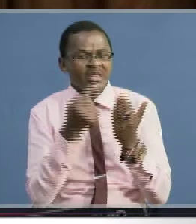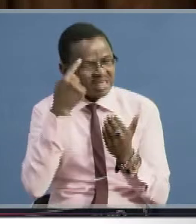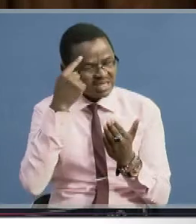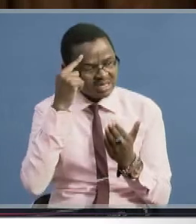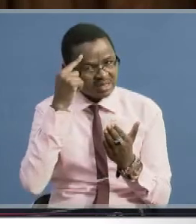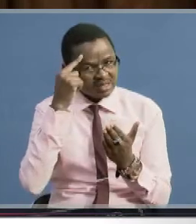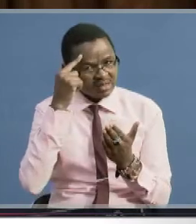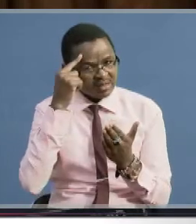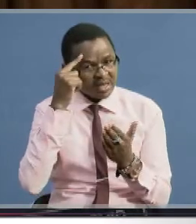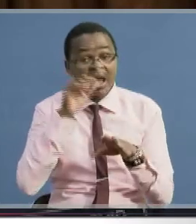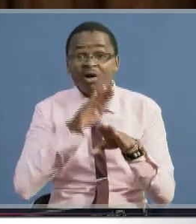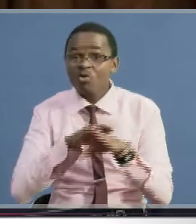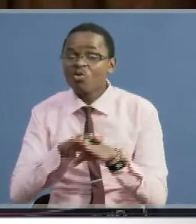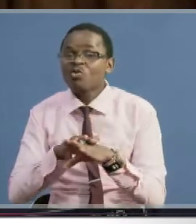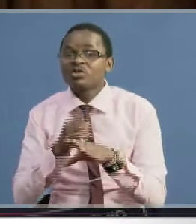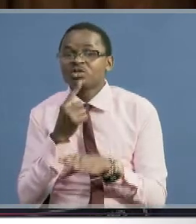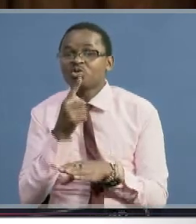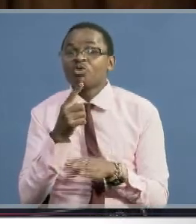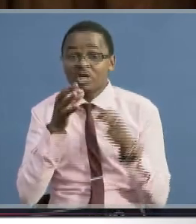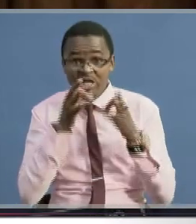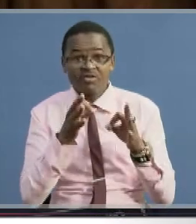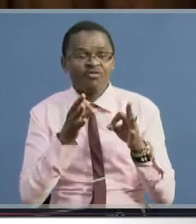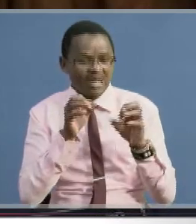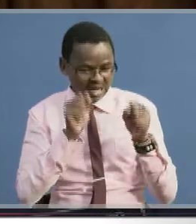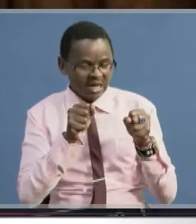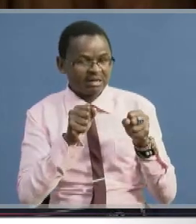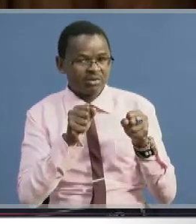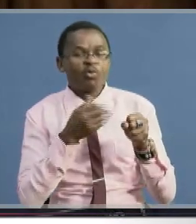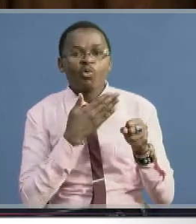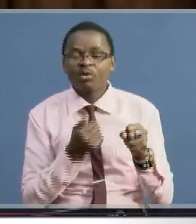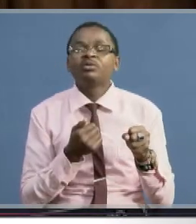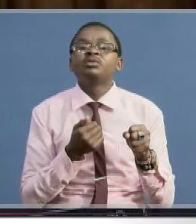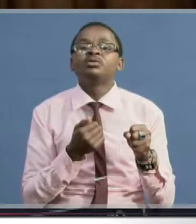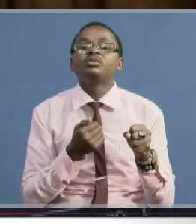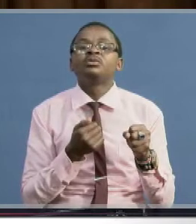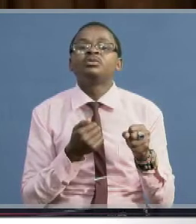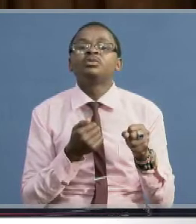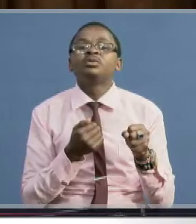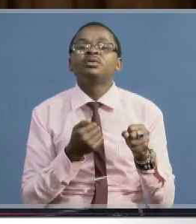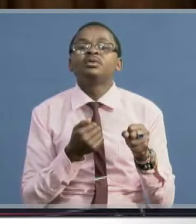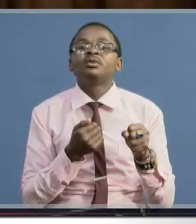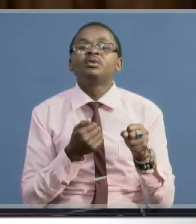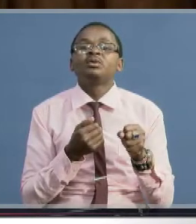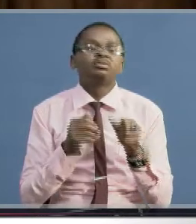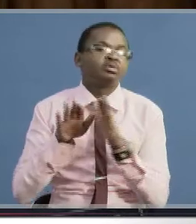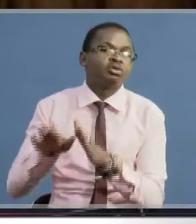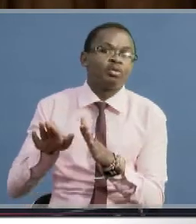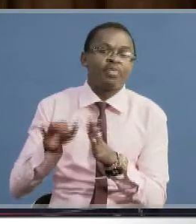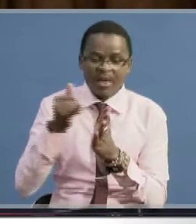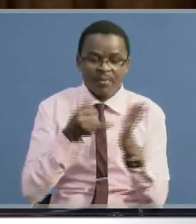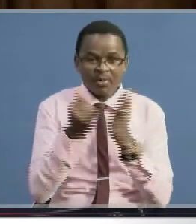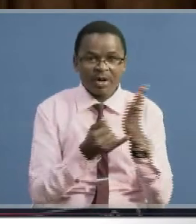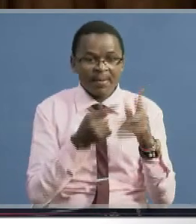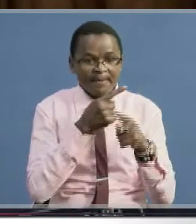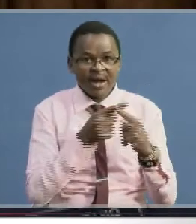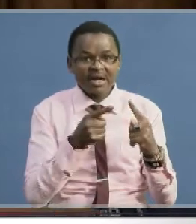are viable. So if we can, we would like to just drop the projects. But if